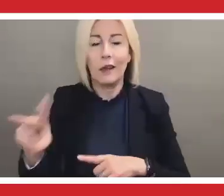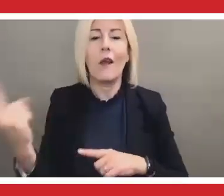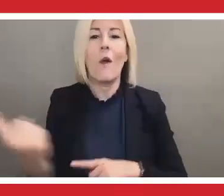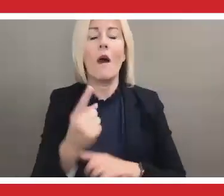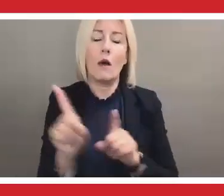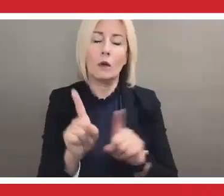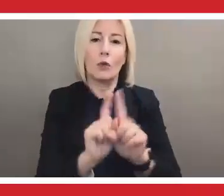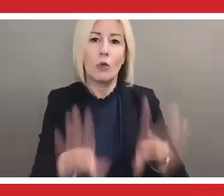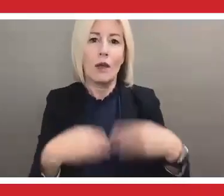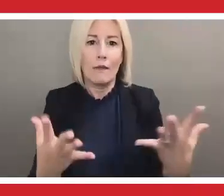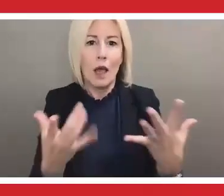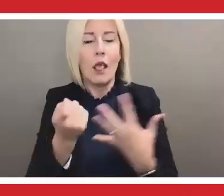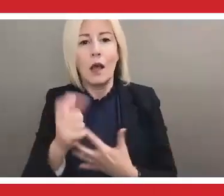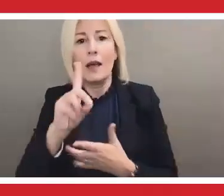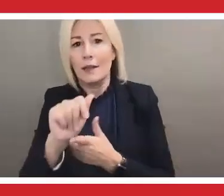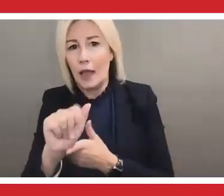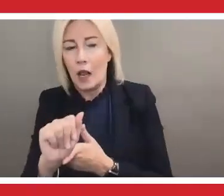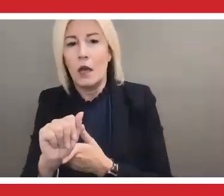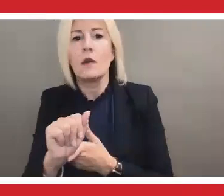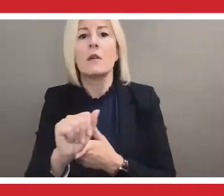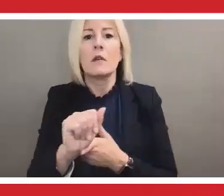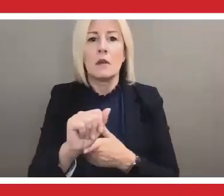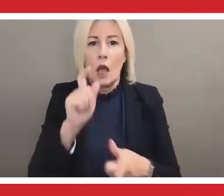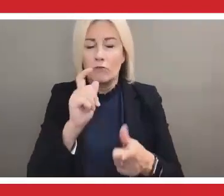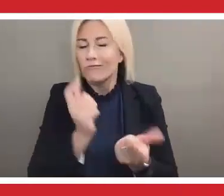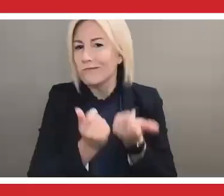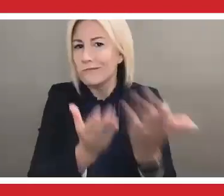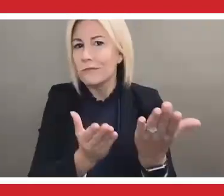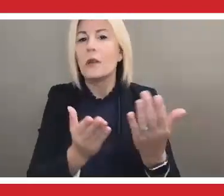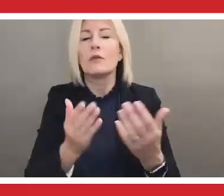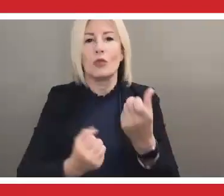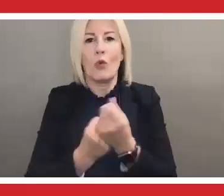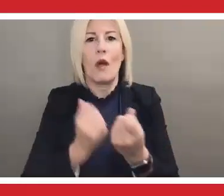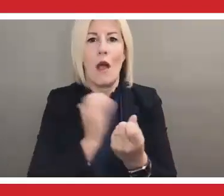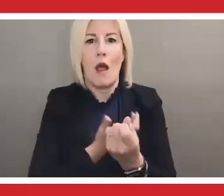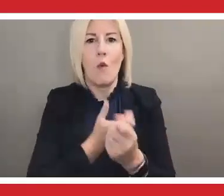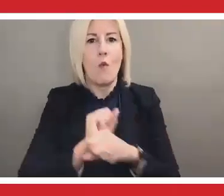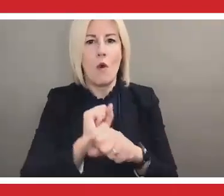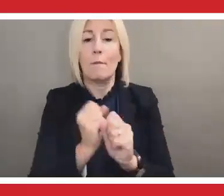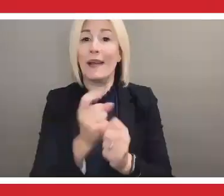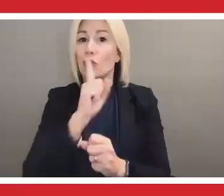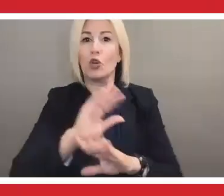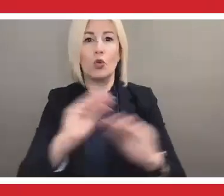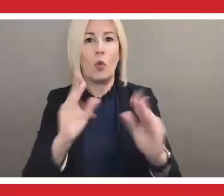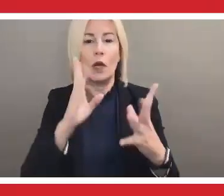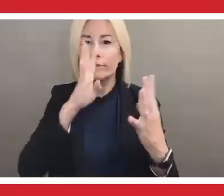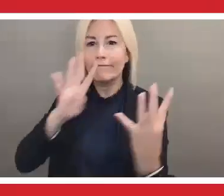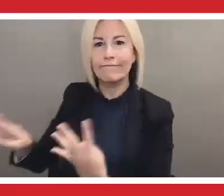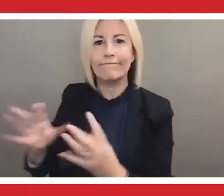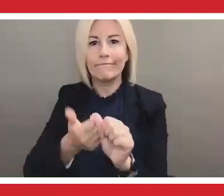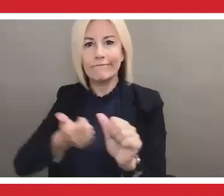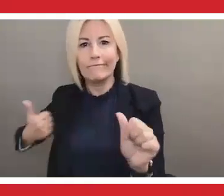vital data, analysis, and recommendations to support our work, ensuring that no one is left